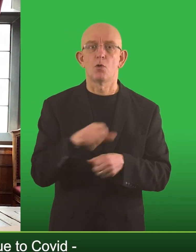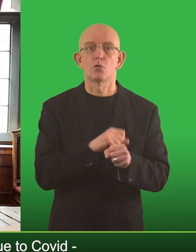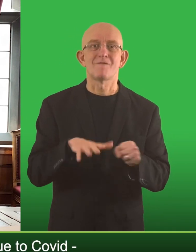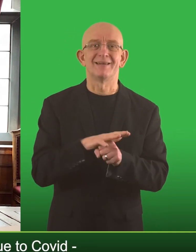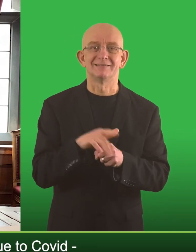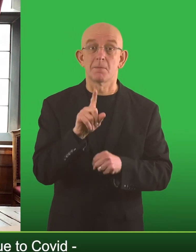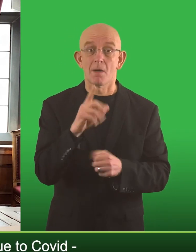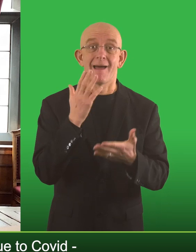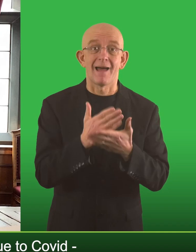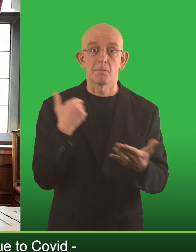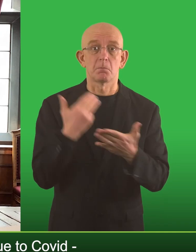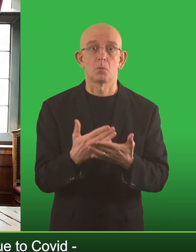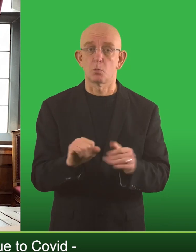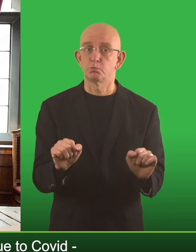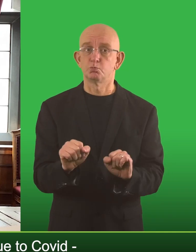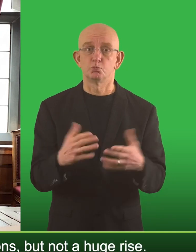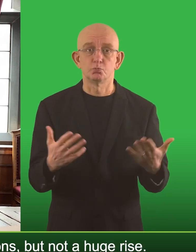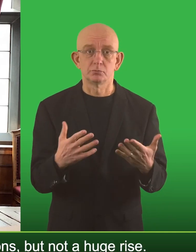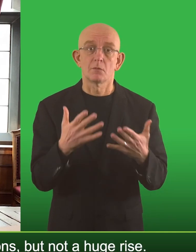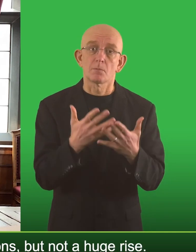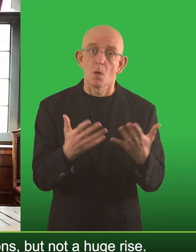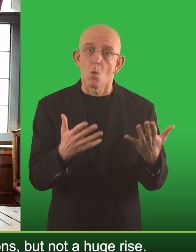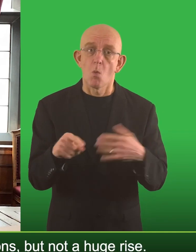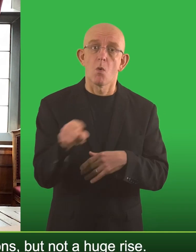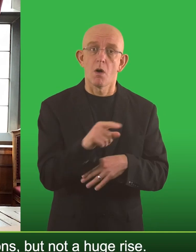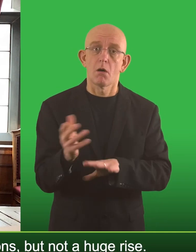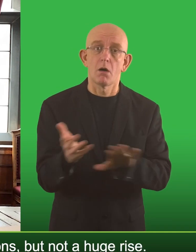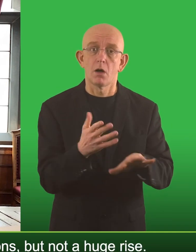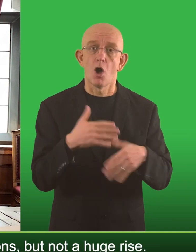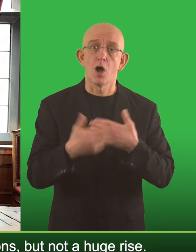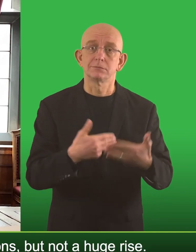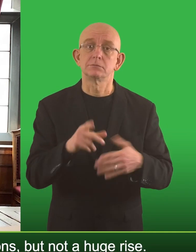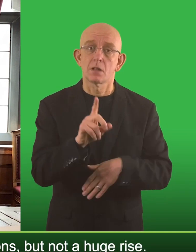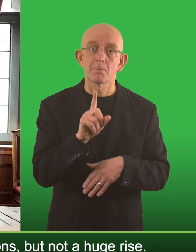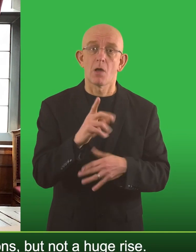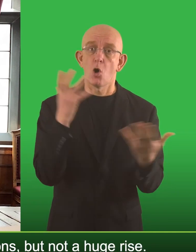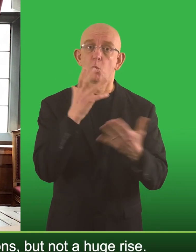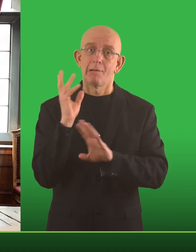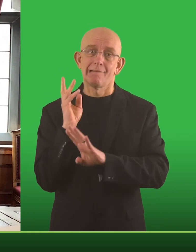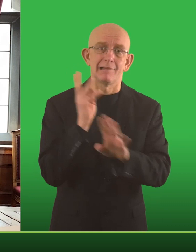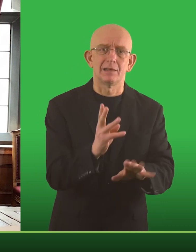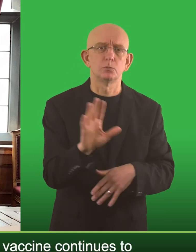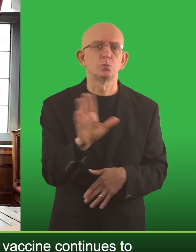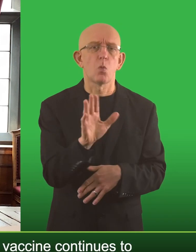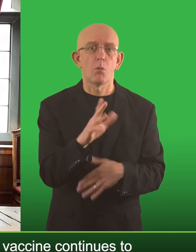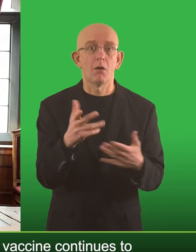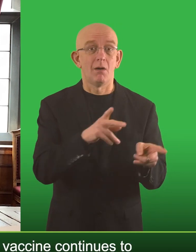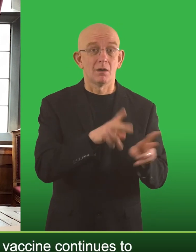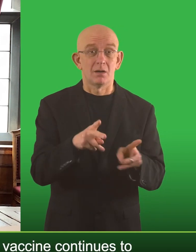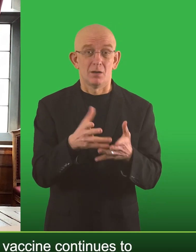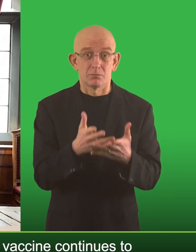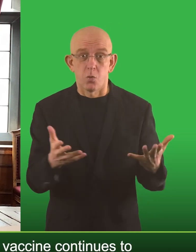COVID, and neither of those is anything like in play. There is a gentle rise in hospitalizations, but not a huge rise. Not